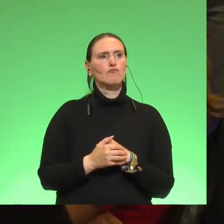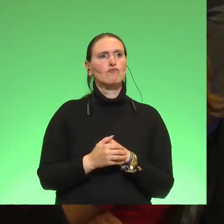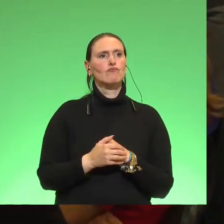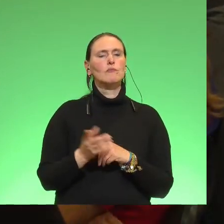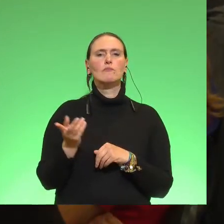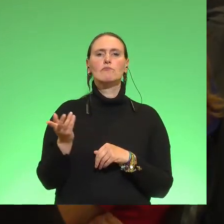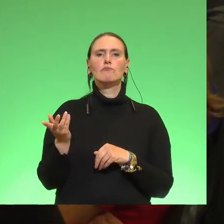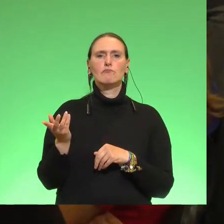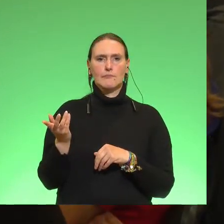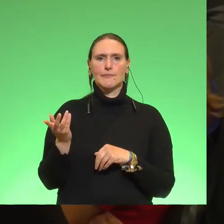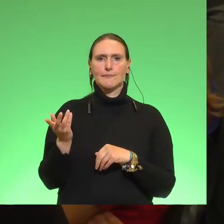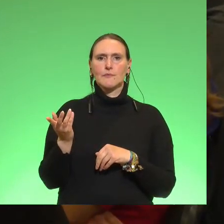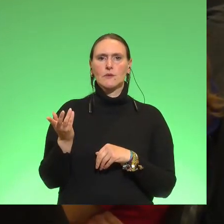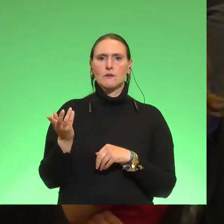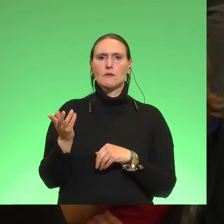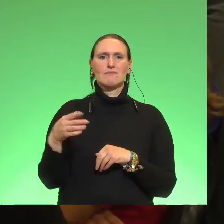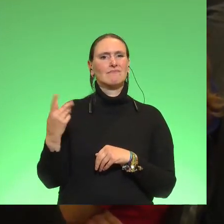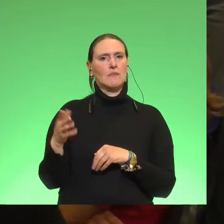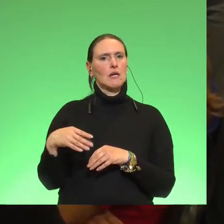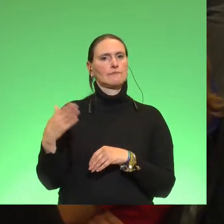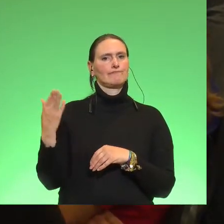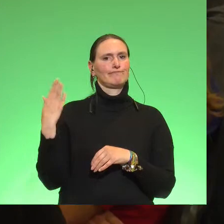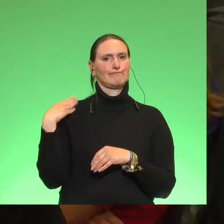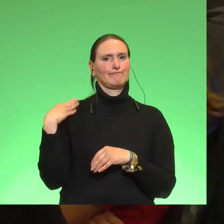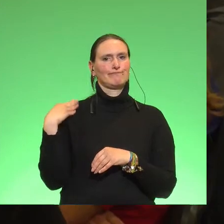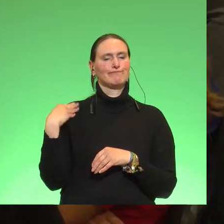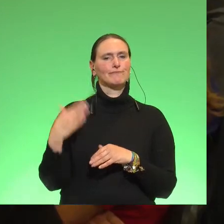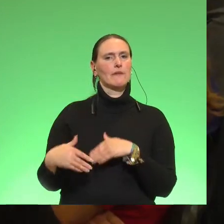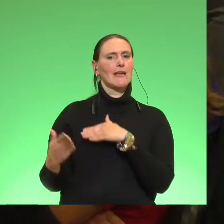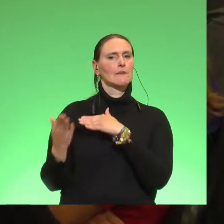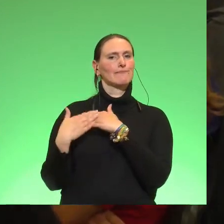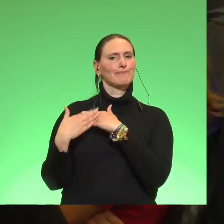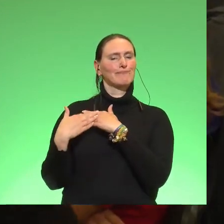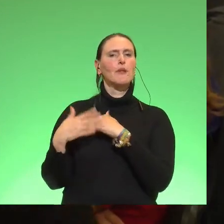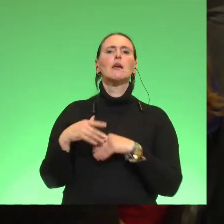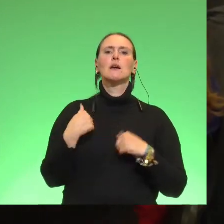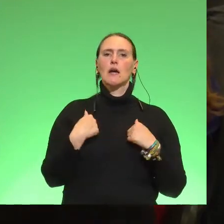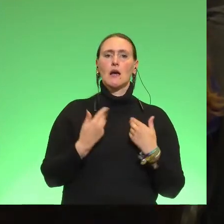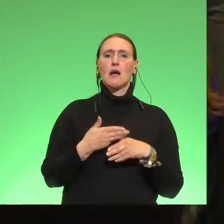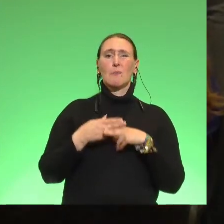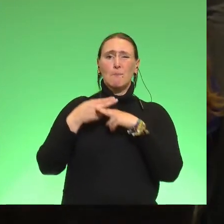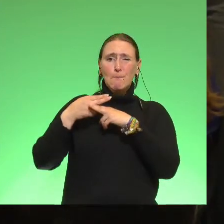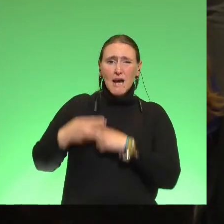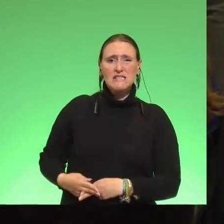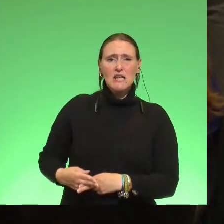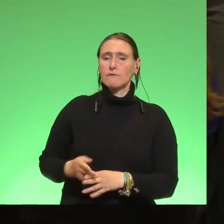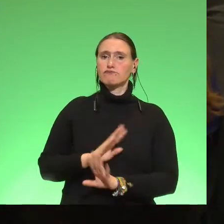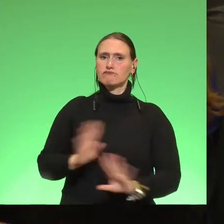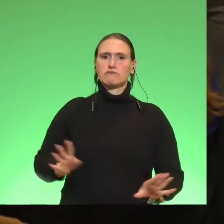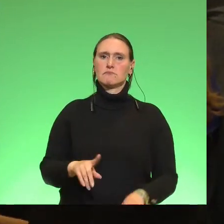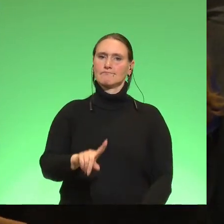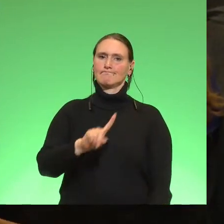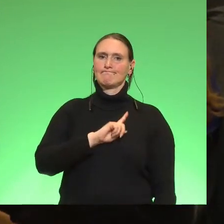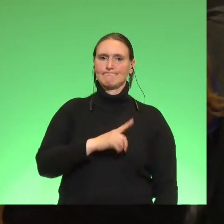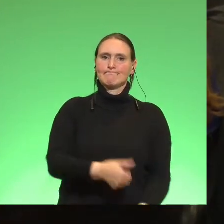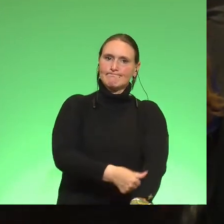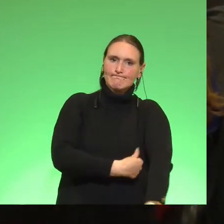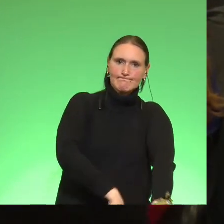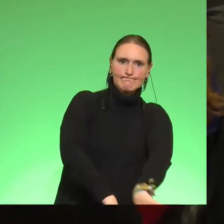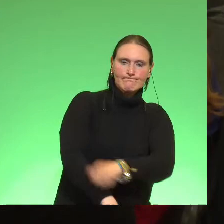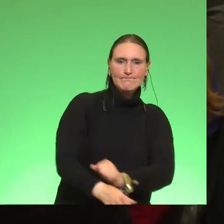do not stay passive, become active, and providing a space that steps out